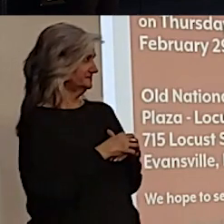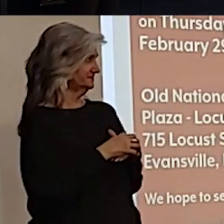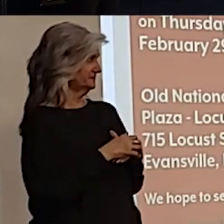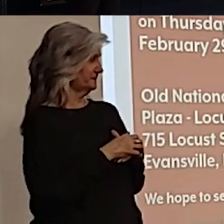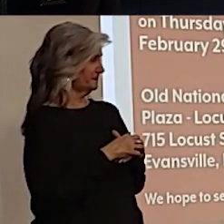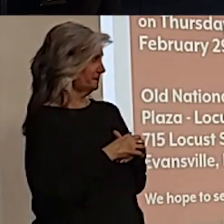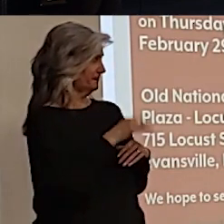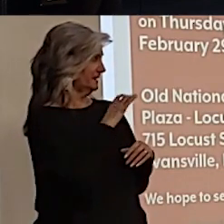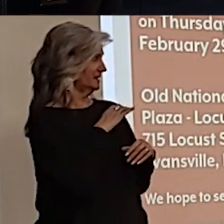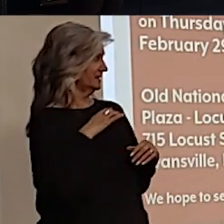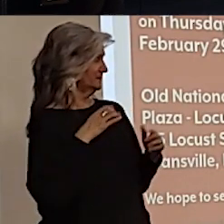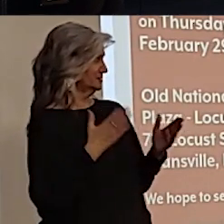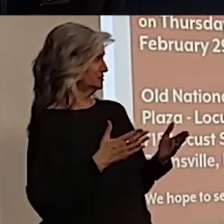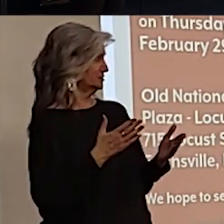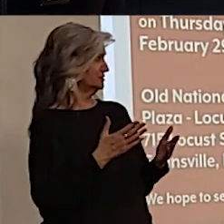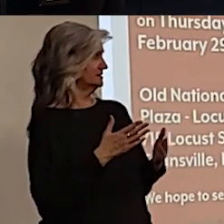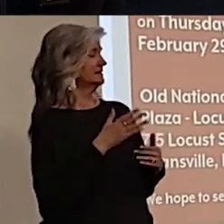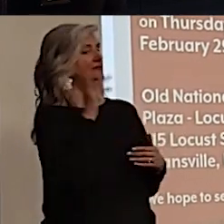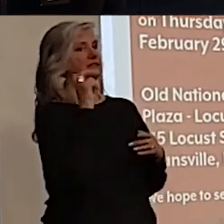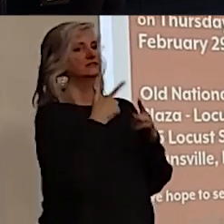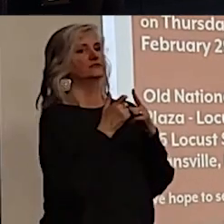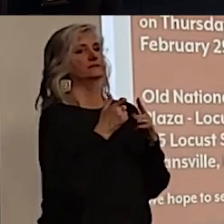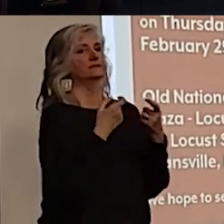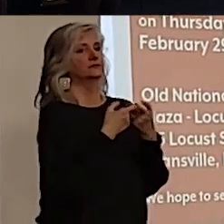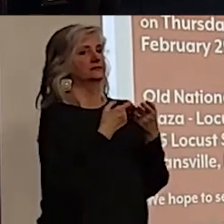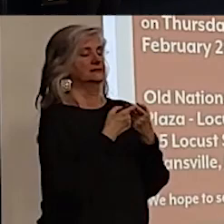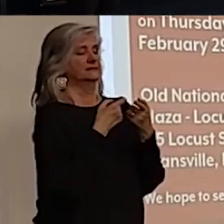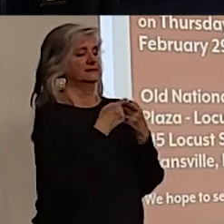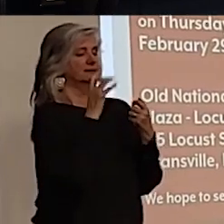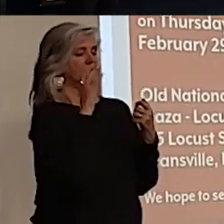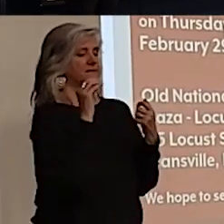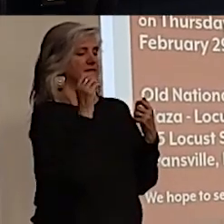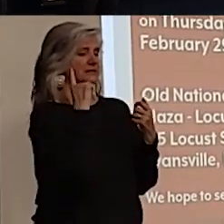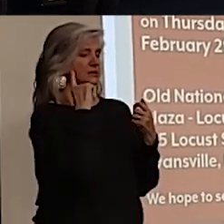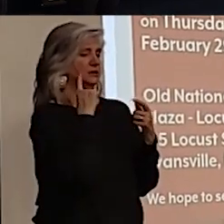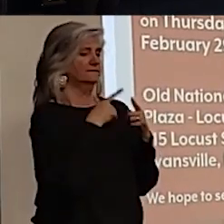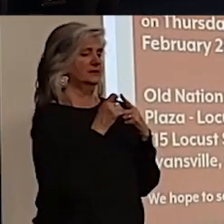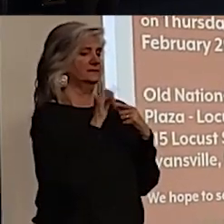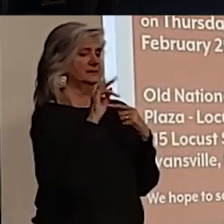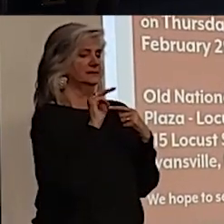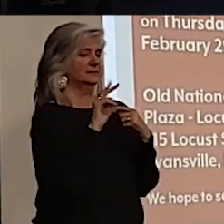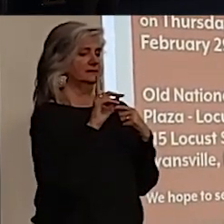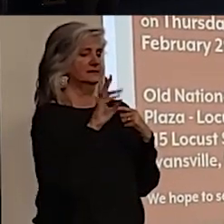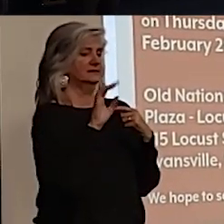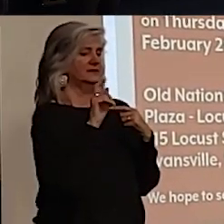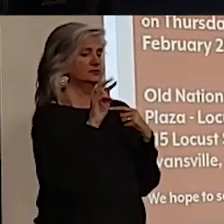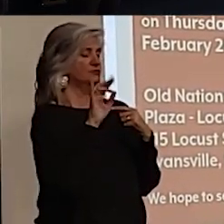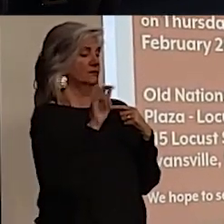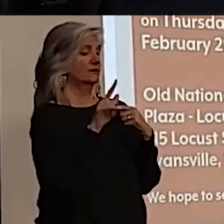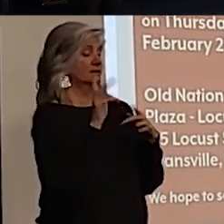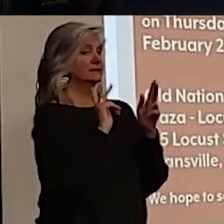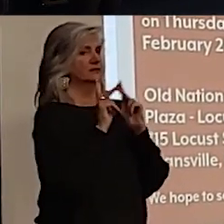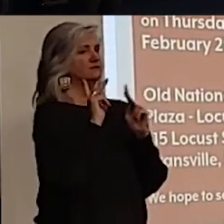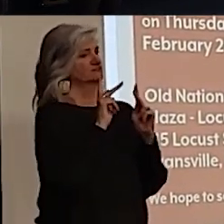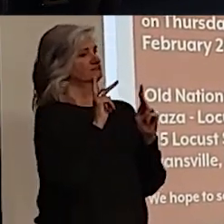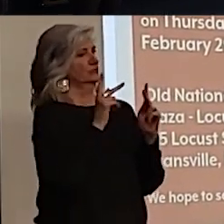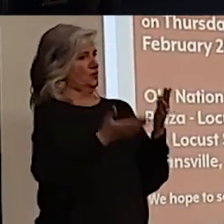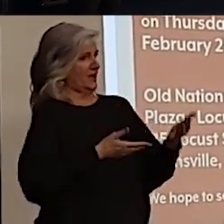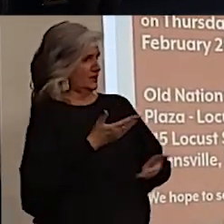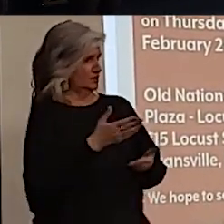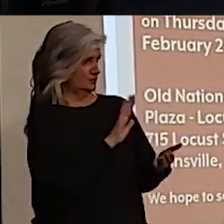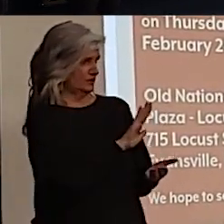the commissioners hear so much from the utility companies. They hear from the industrial customers who hire their own